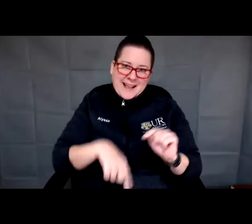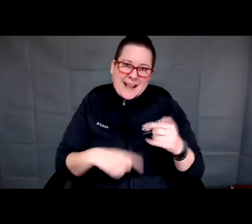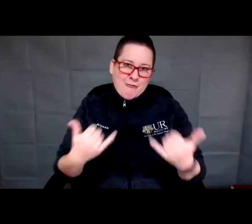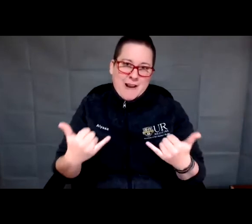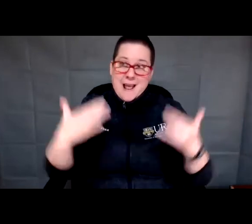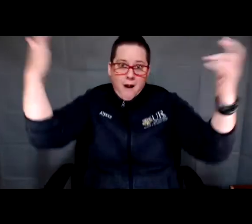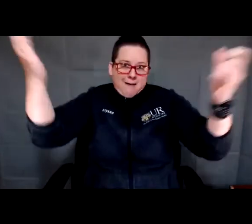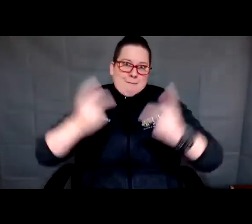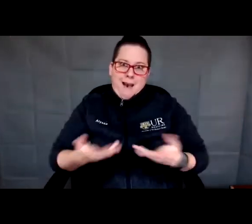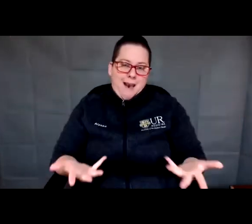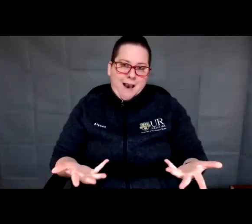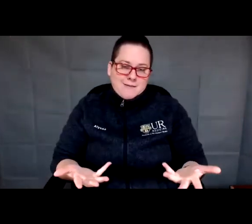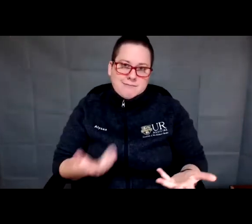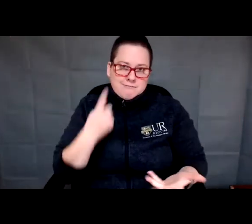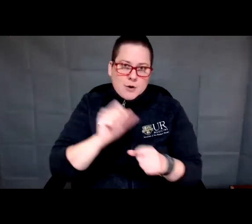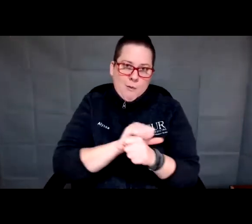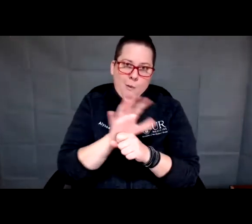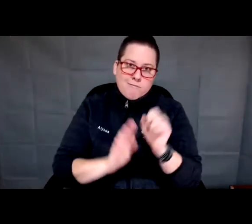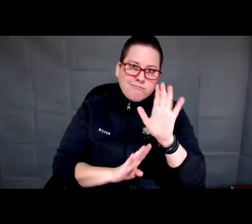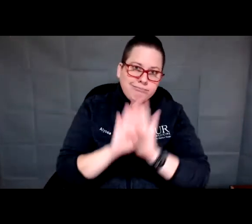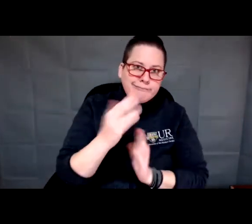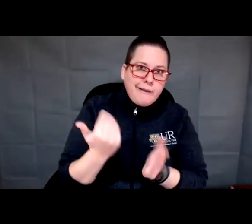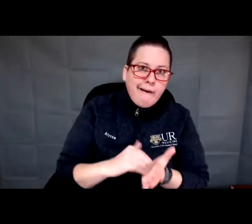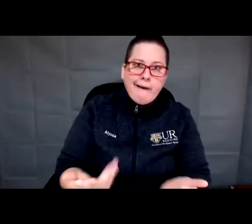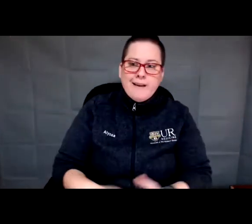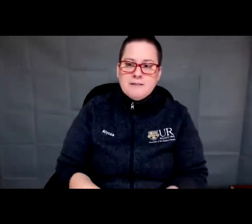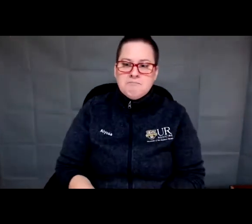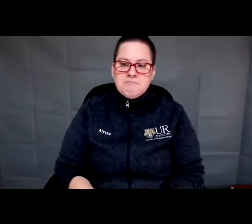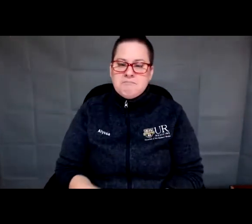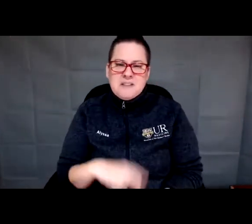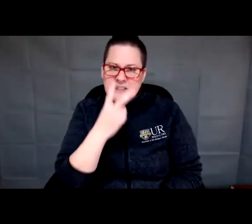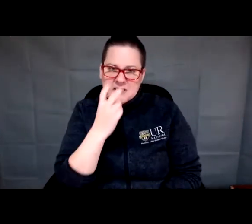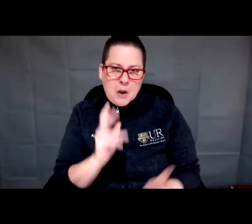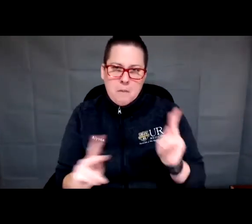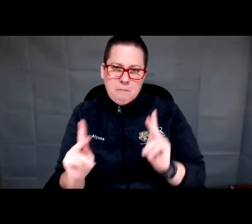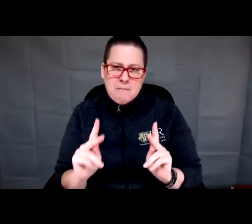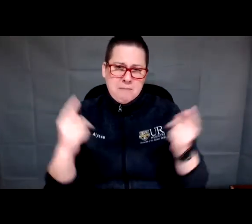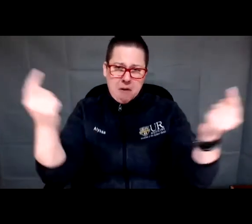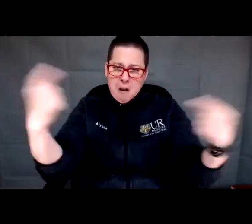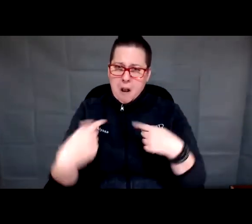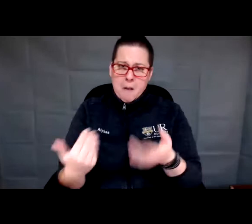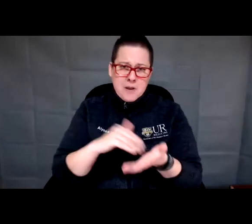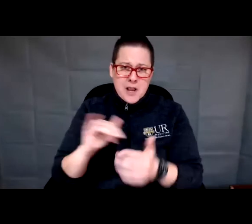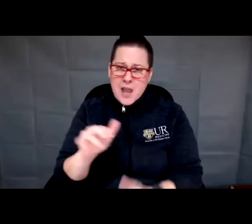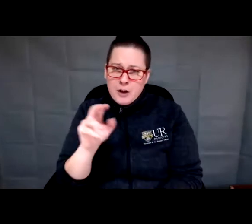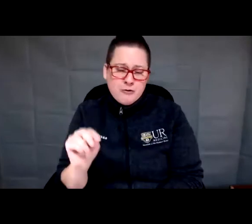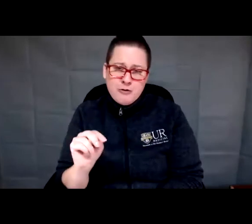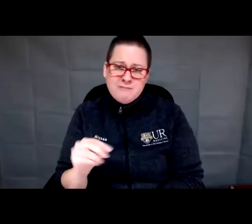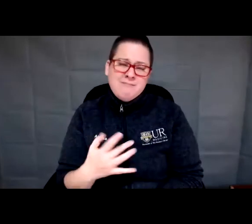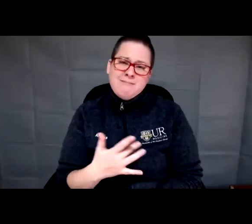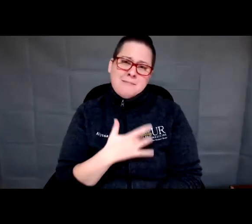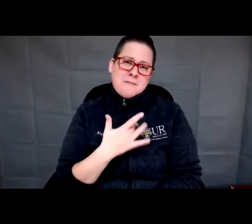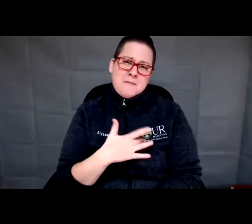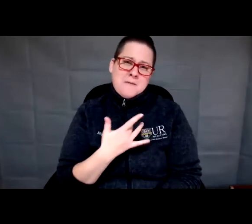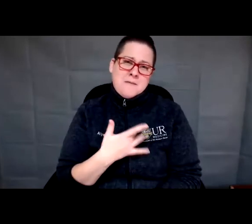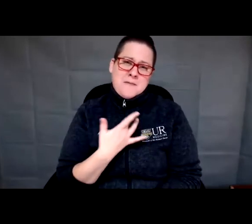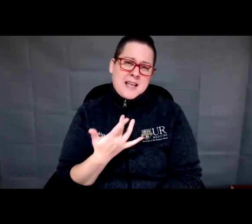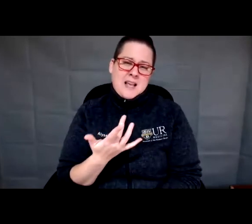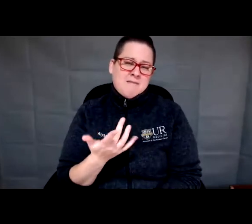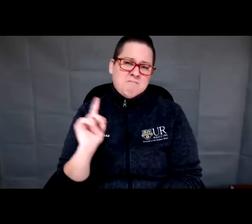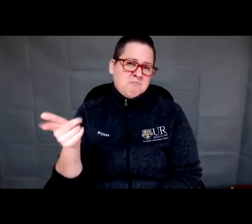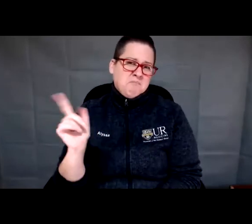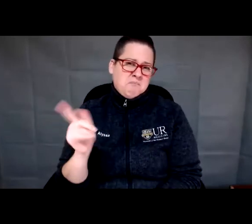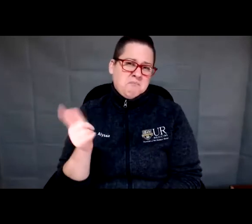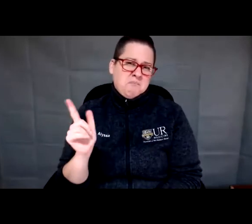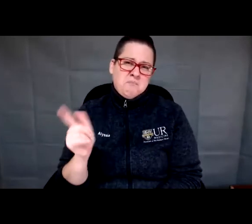now, and certainly do not see us bringing folks back in January, thinking more along the lines that we'll look